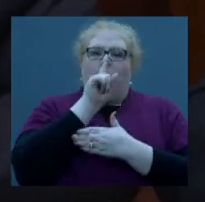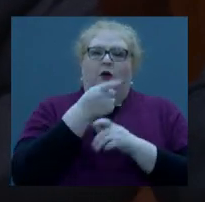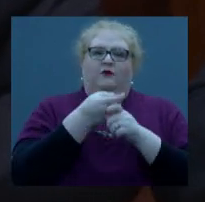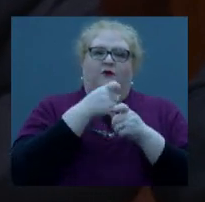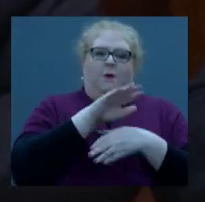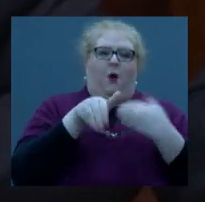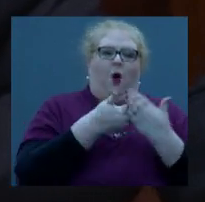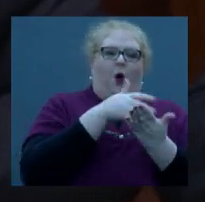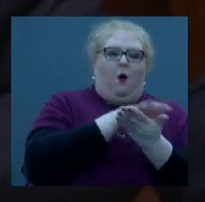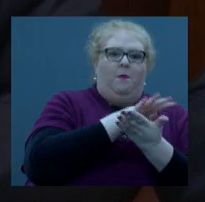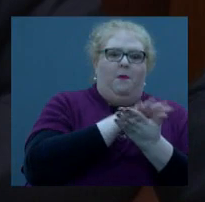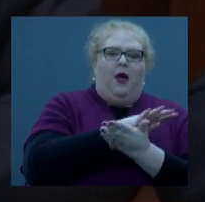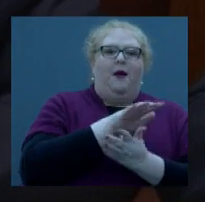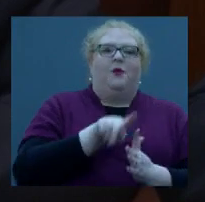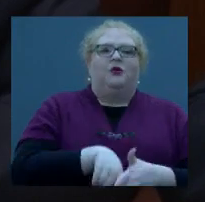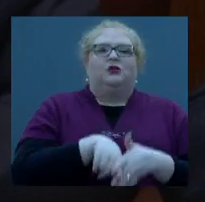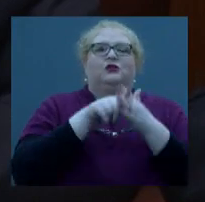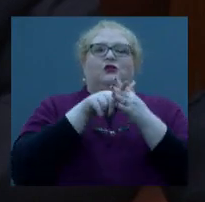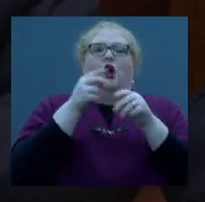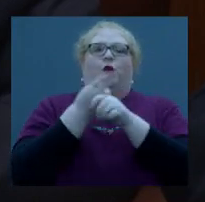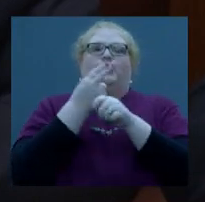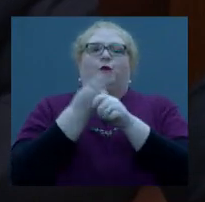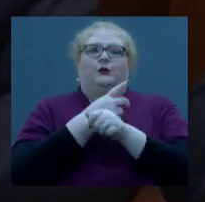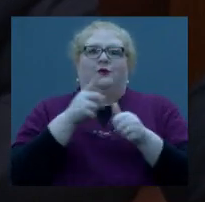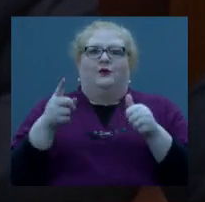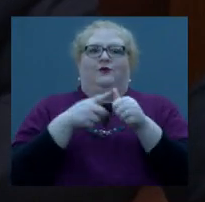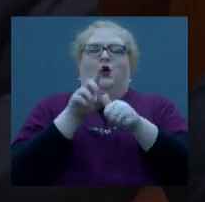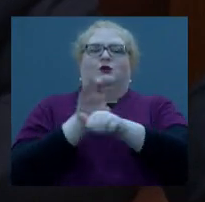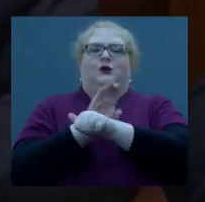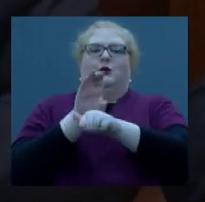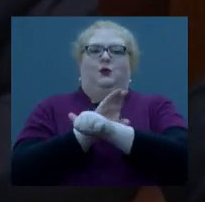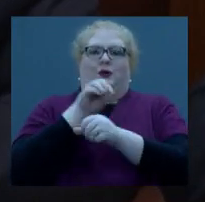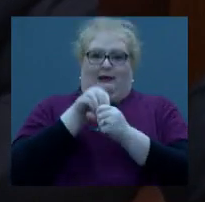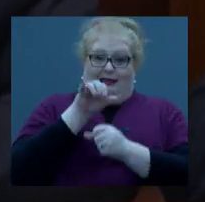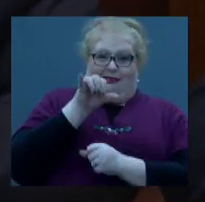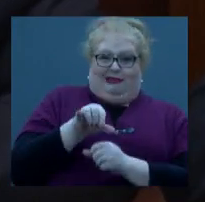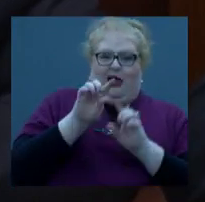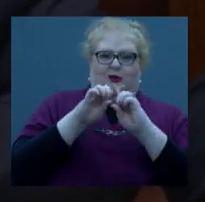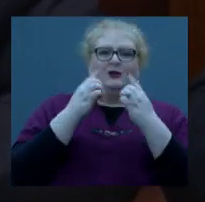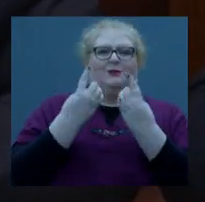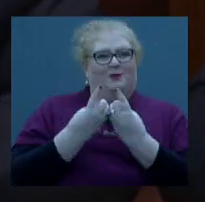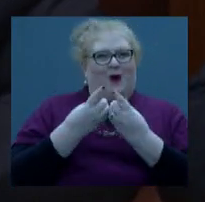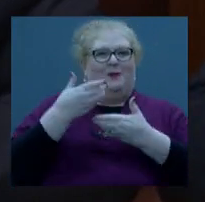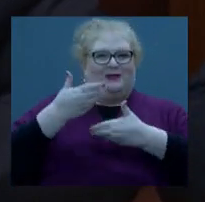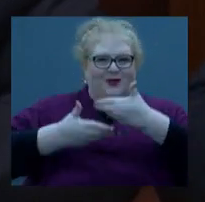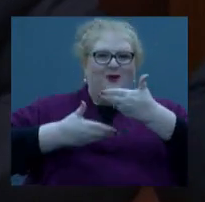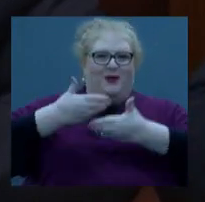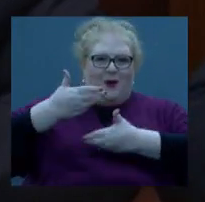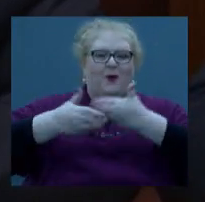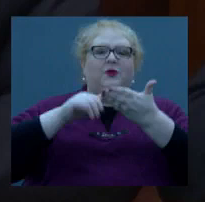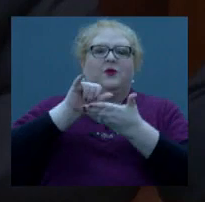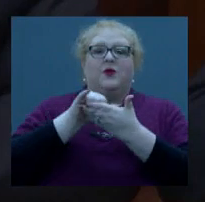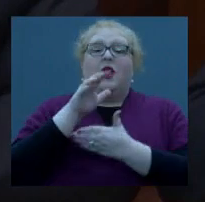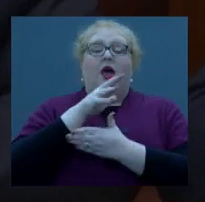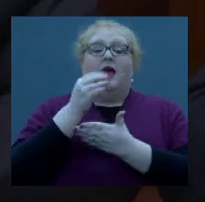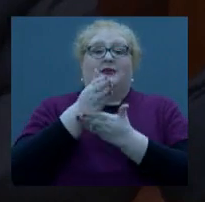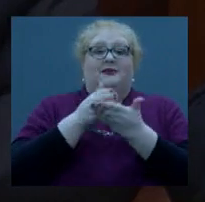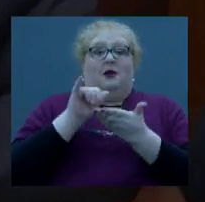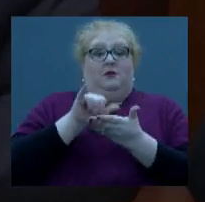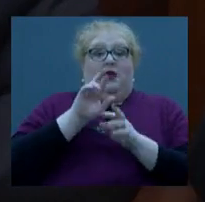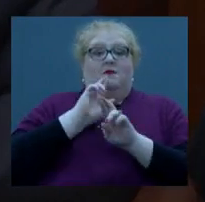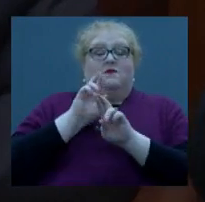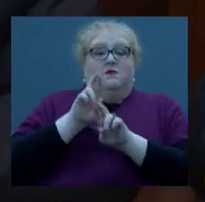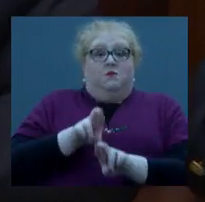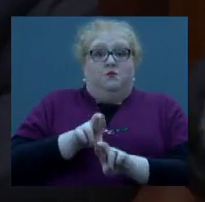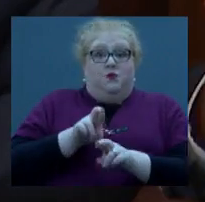all paper to starting to install the first computers in that department, to go through there. And some of that report that